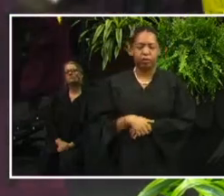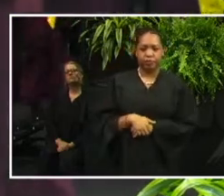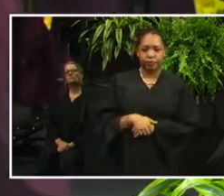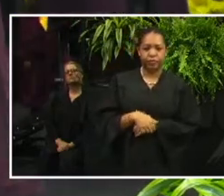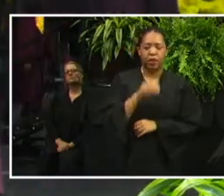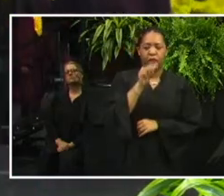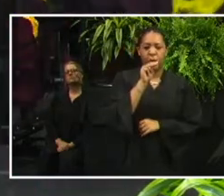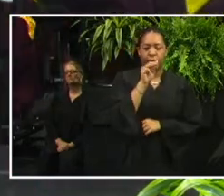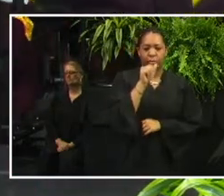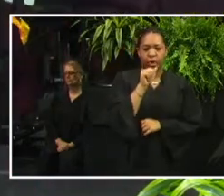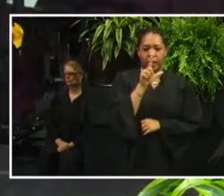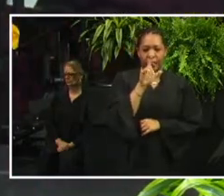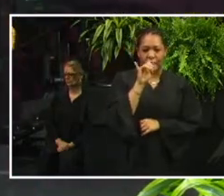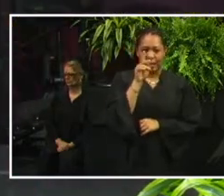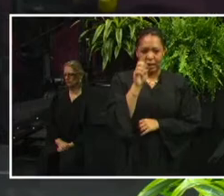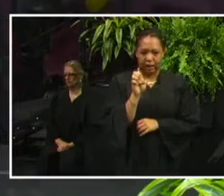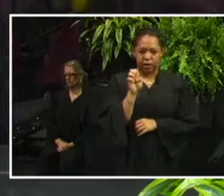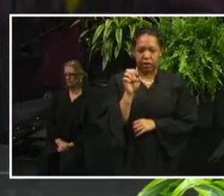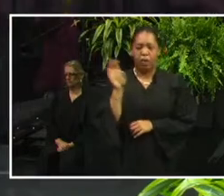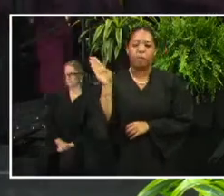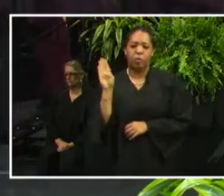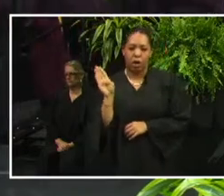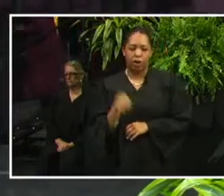Malik Isaiah Boyer.